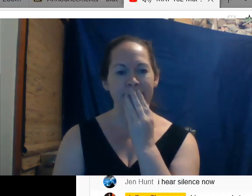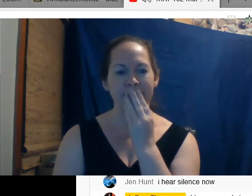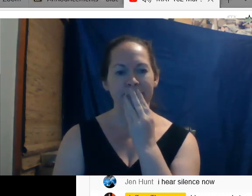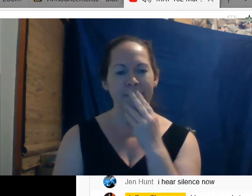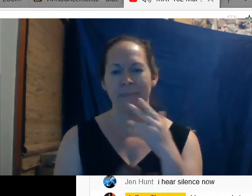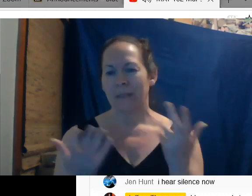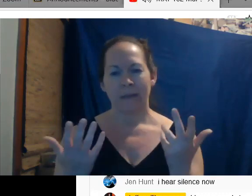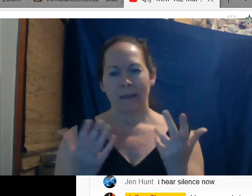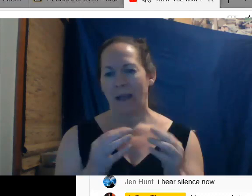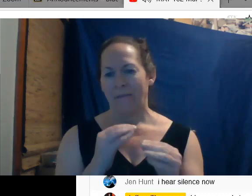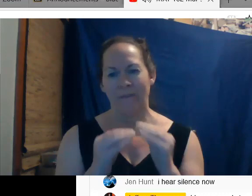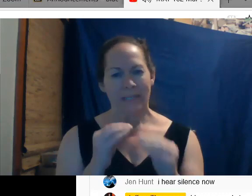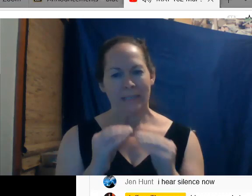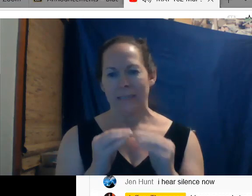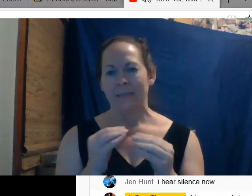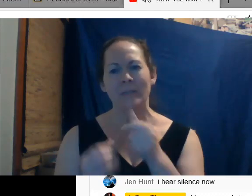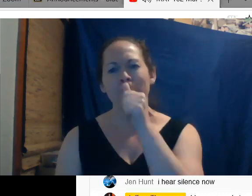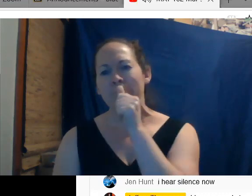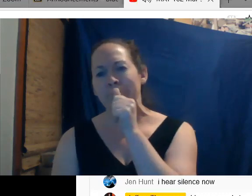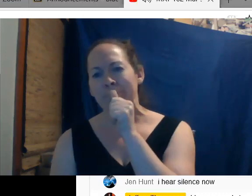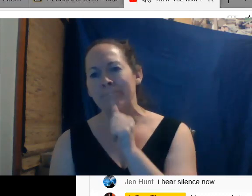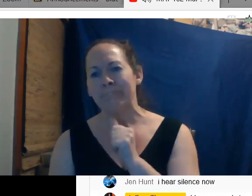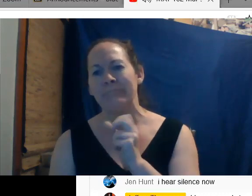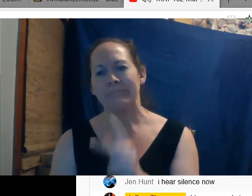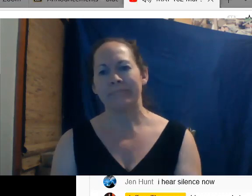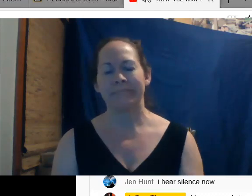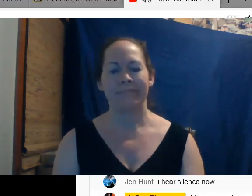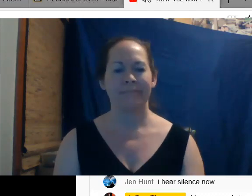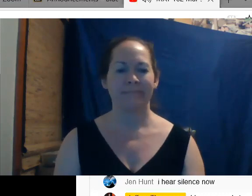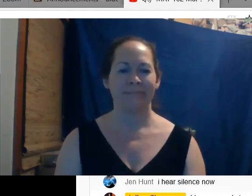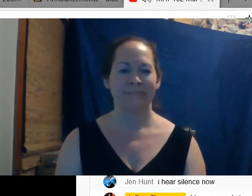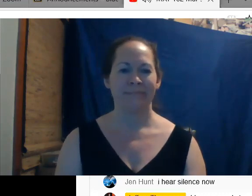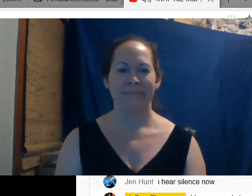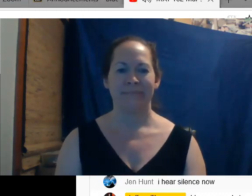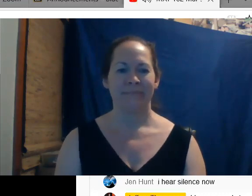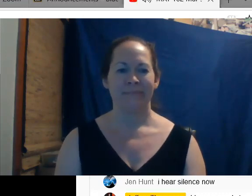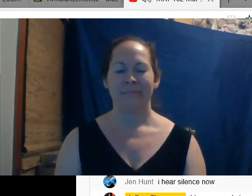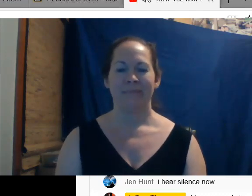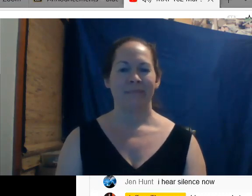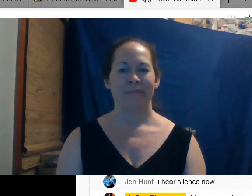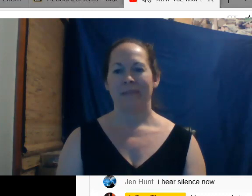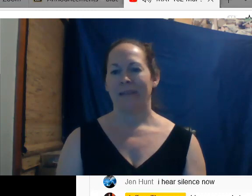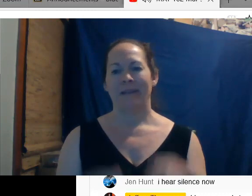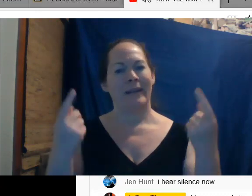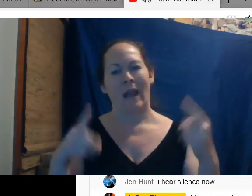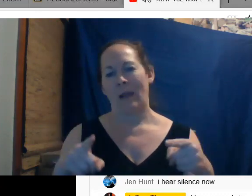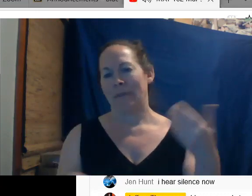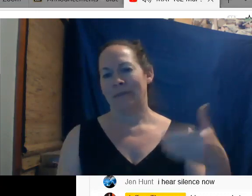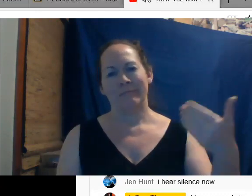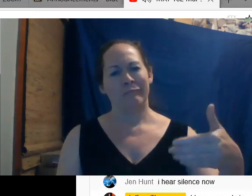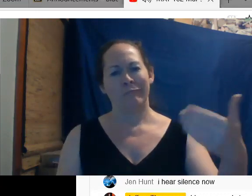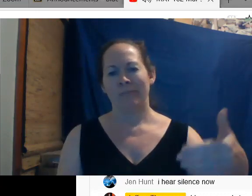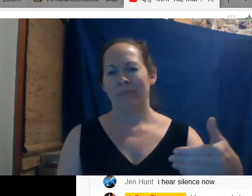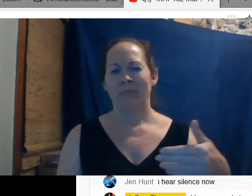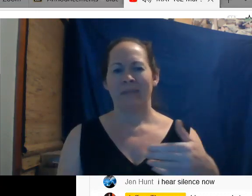I'll fix this in a second. You guys bear with me here. Okay, this happens in class all the time where I'm stuck